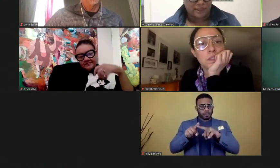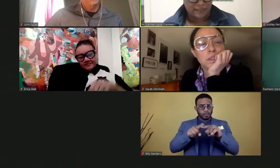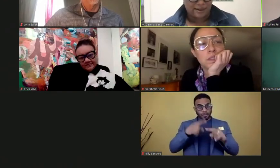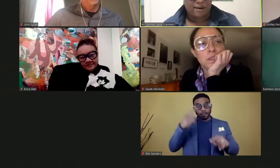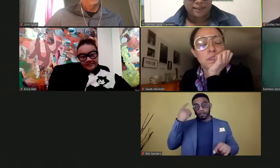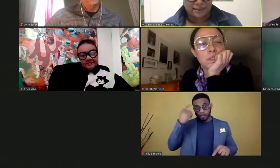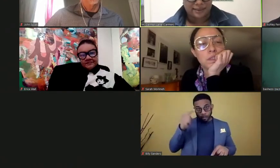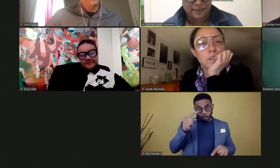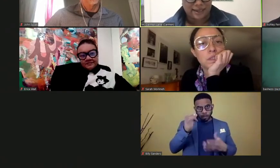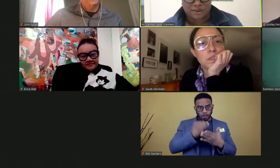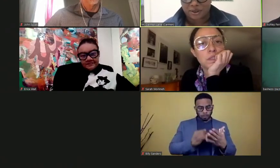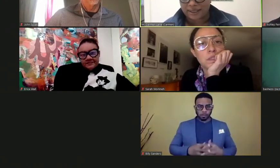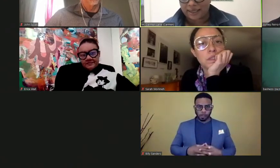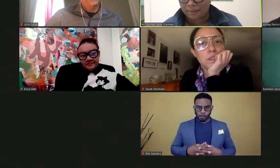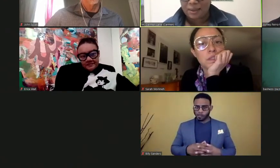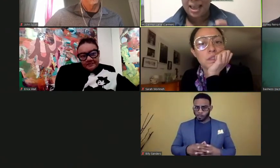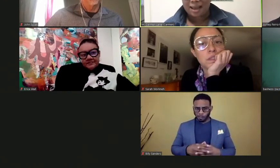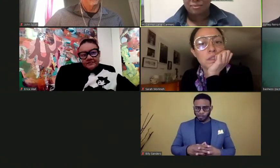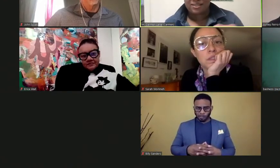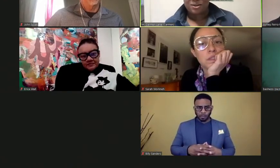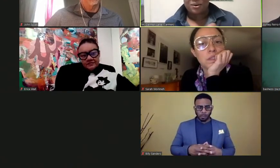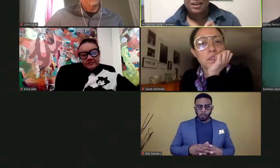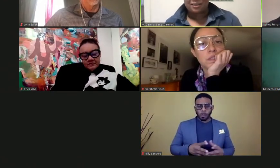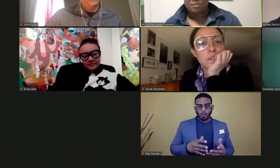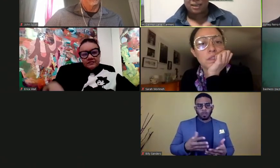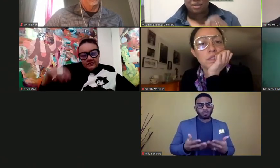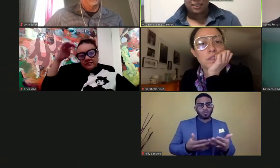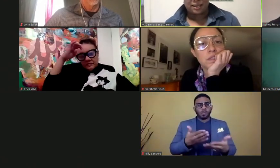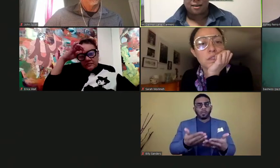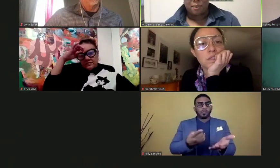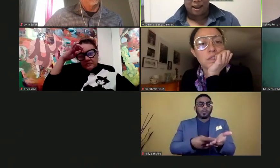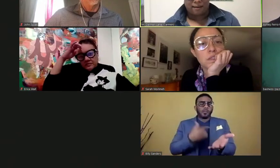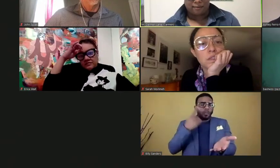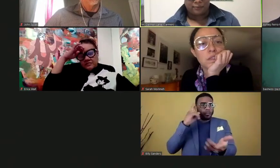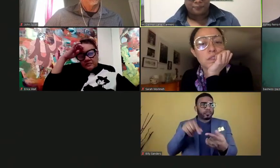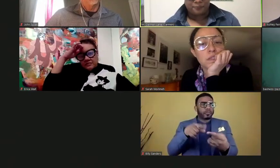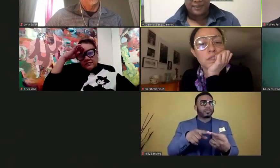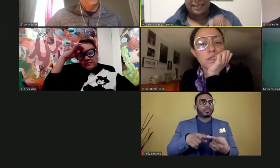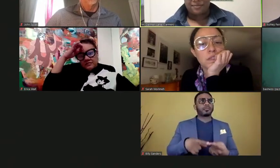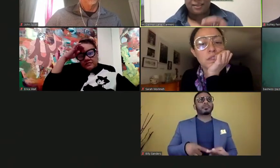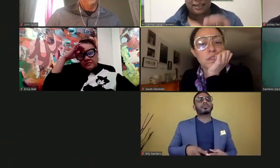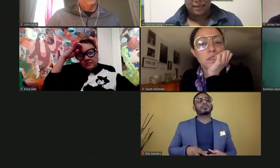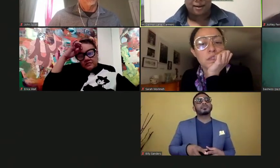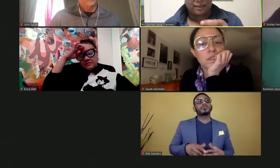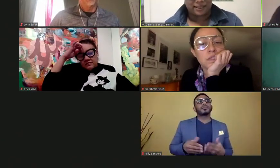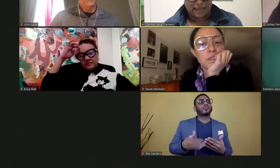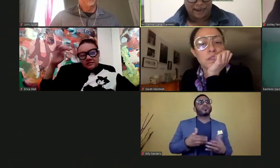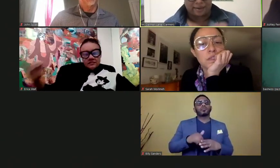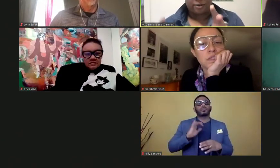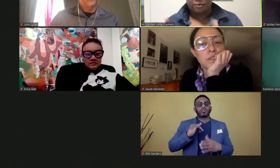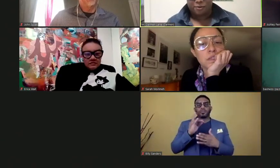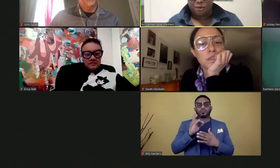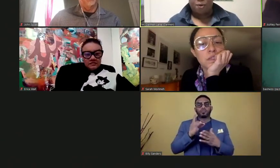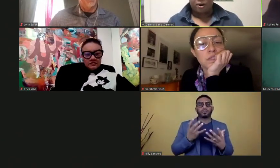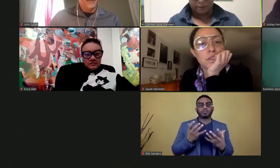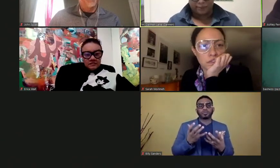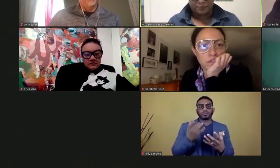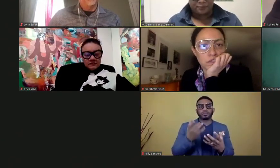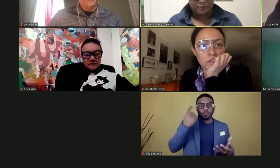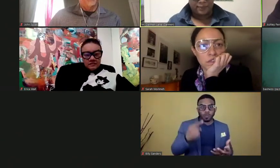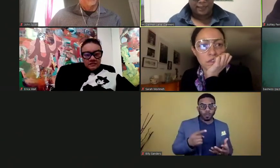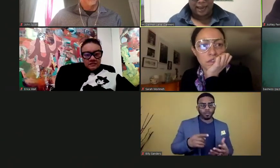for the artist's entry? I'm, you know, sometimes I think about, even in our desire